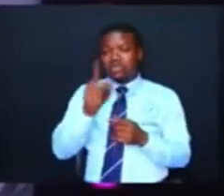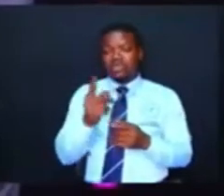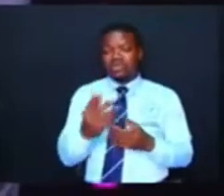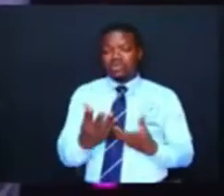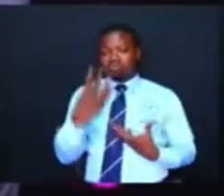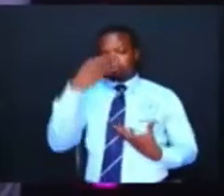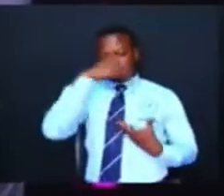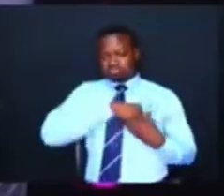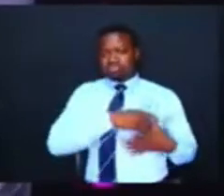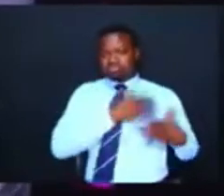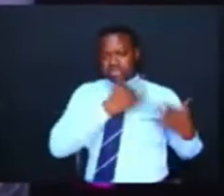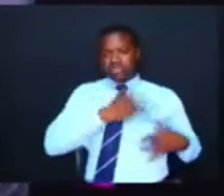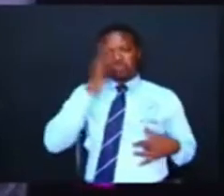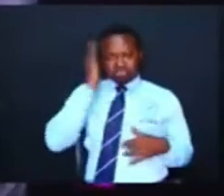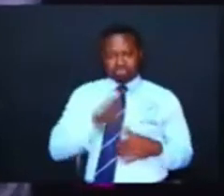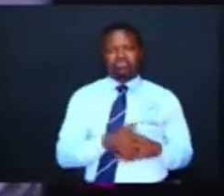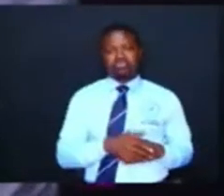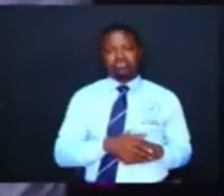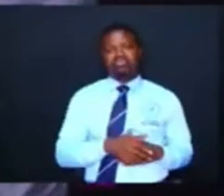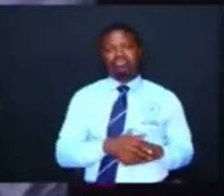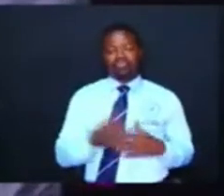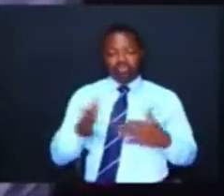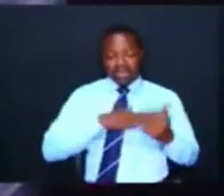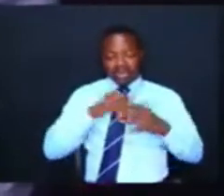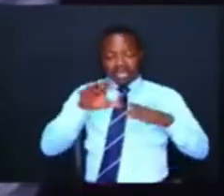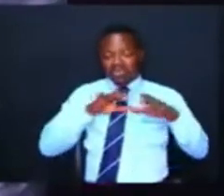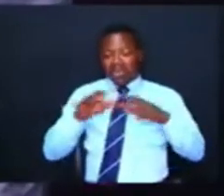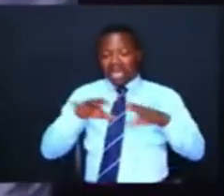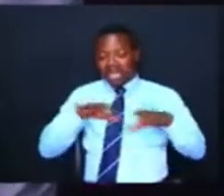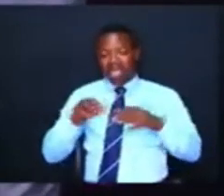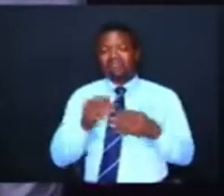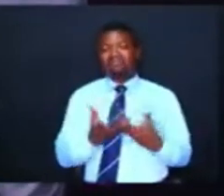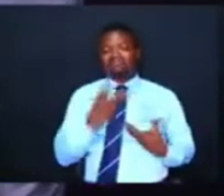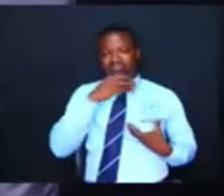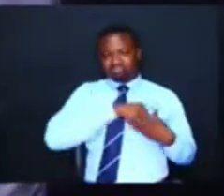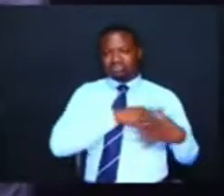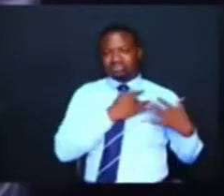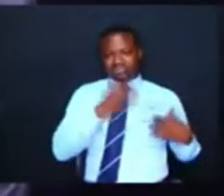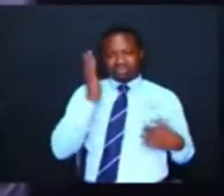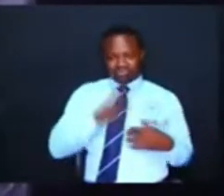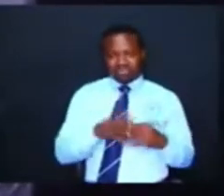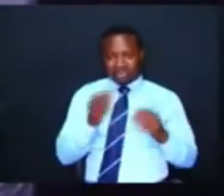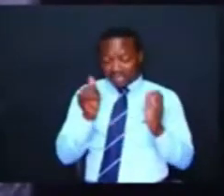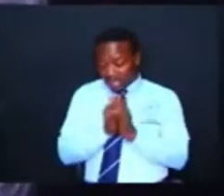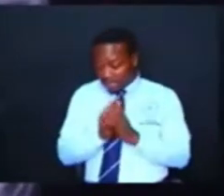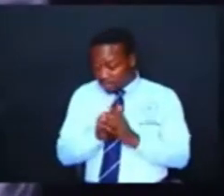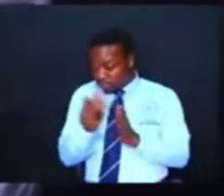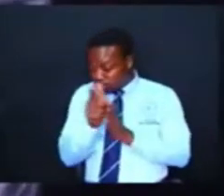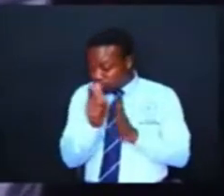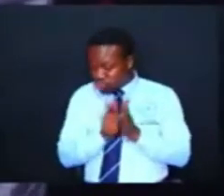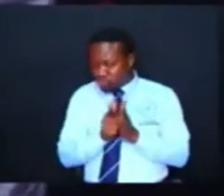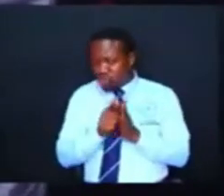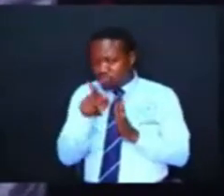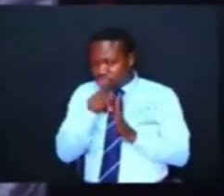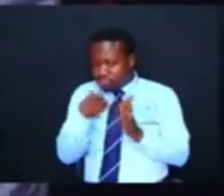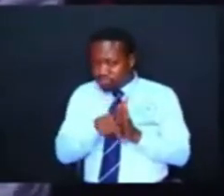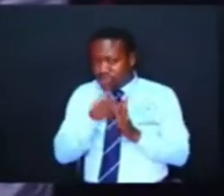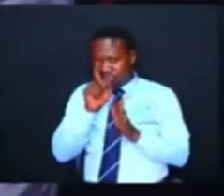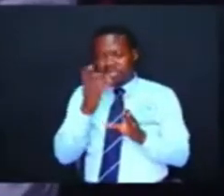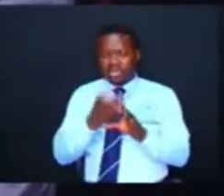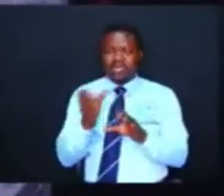Certainly, it will go back into your heart. And this is a principle that you don't have to joke with.